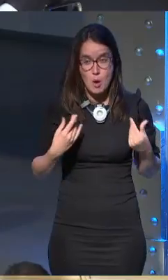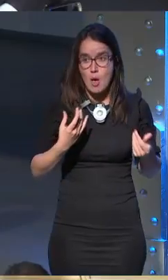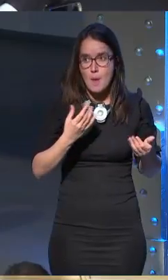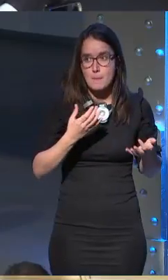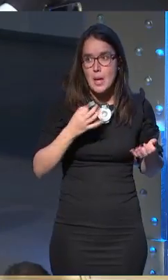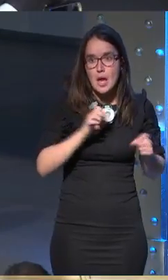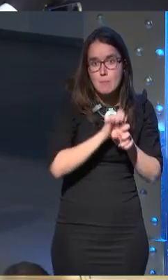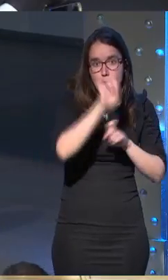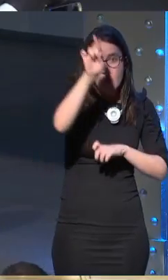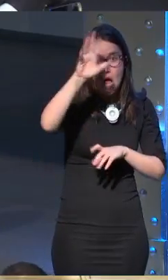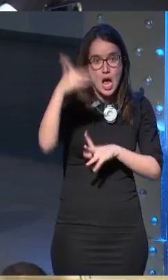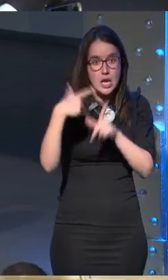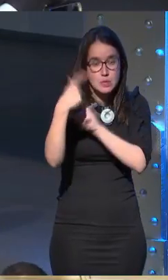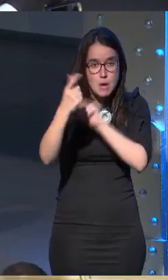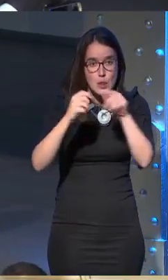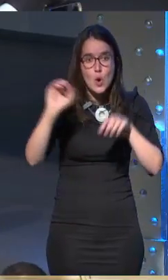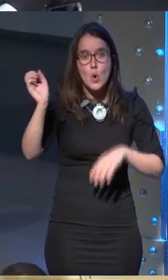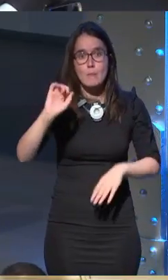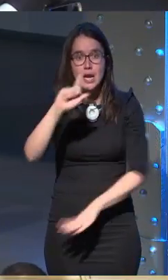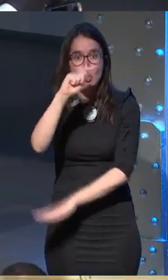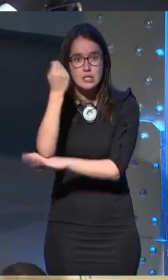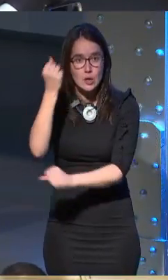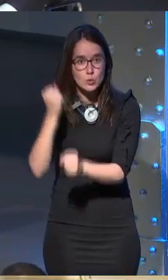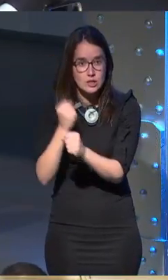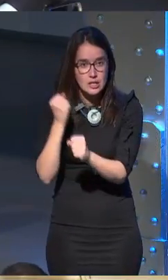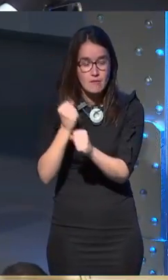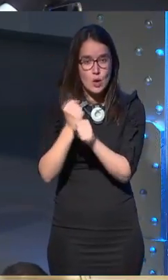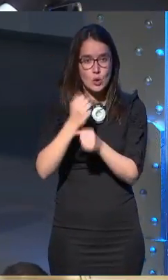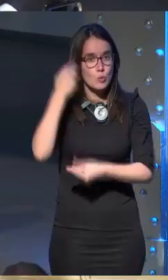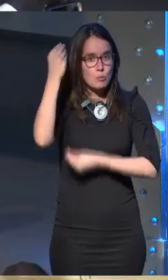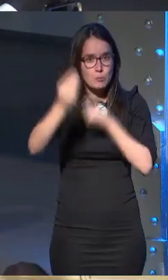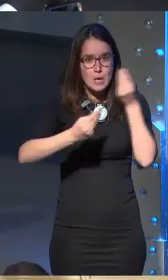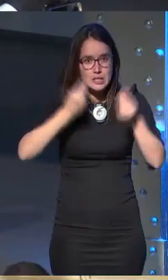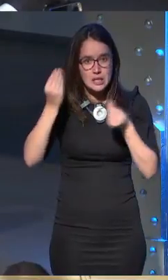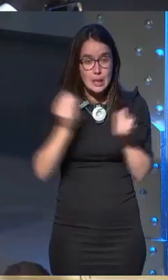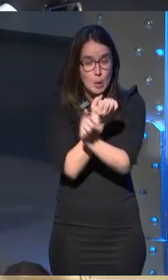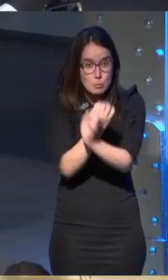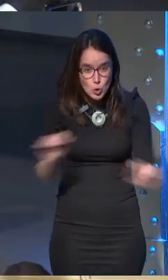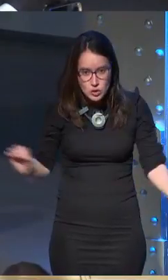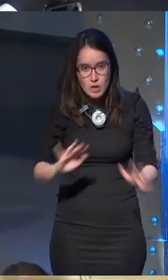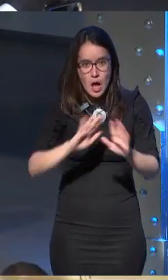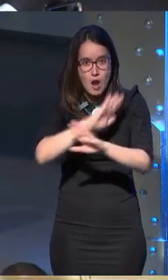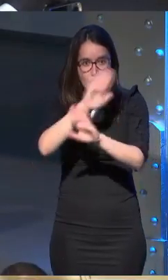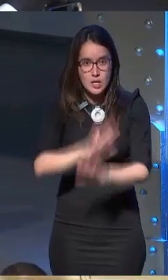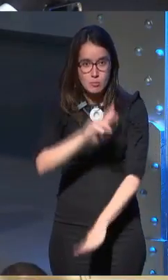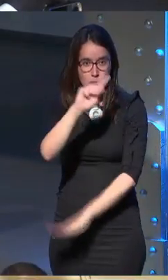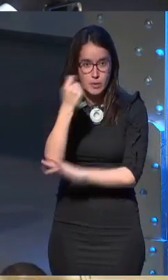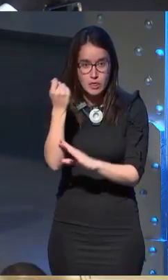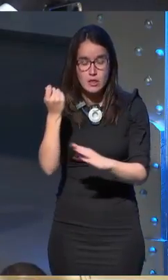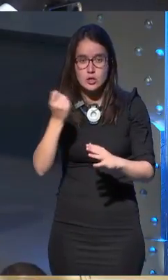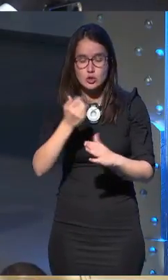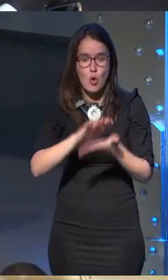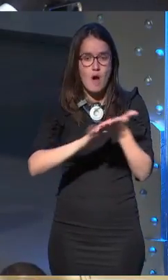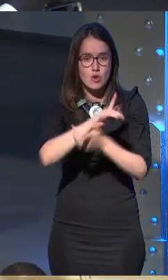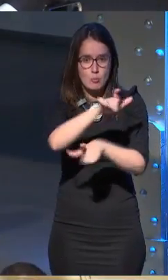taking a risk to getting a job that you don't think you're capable of. And, I talk to a lot of people around the world,